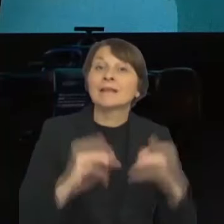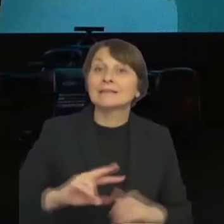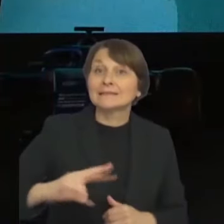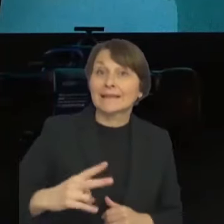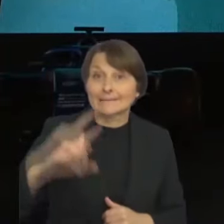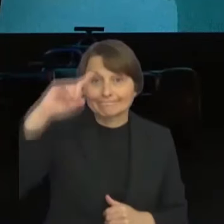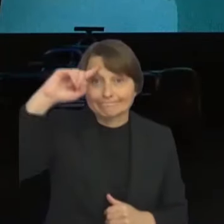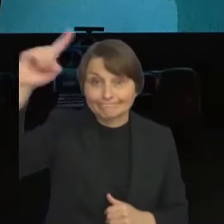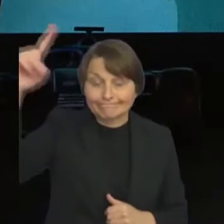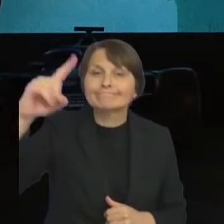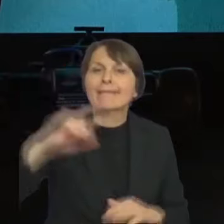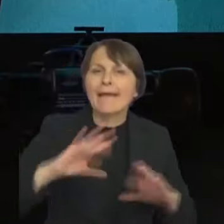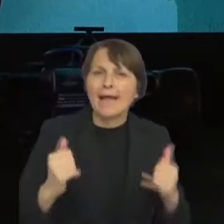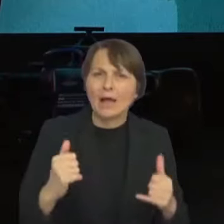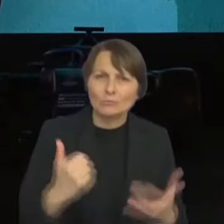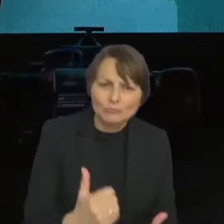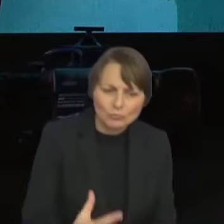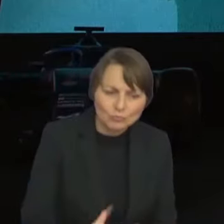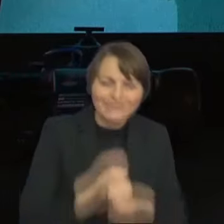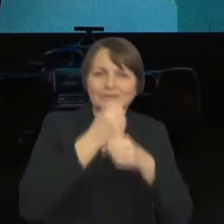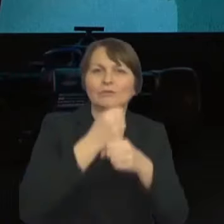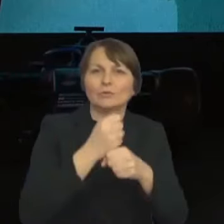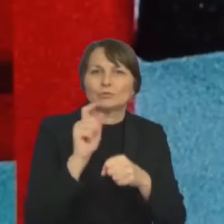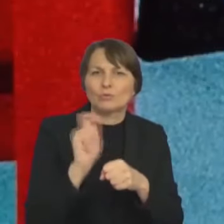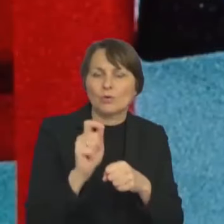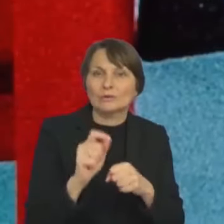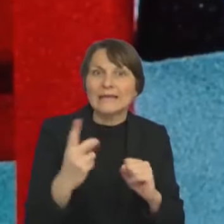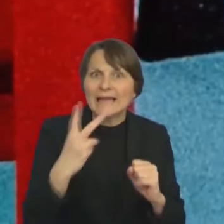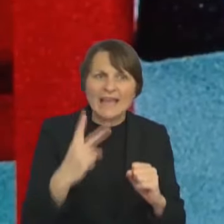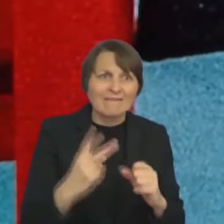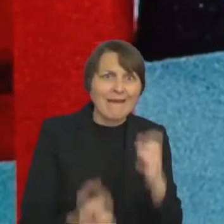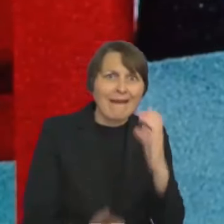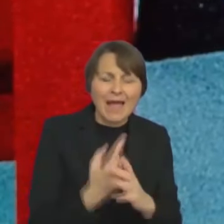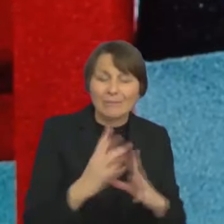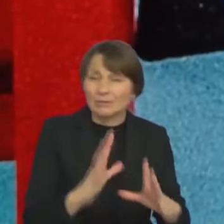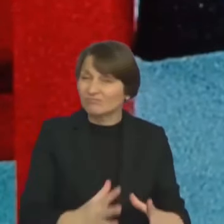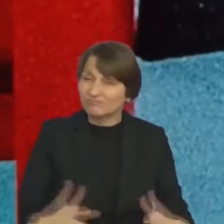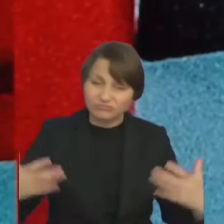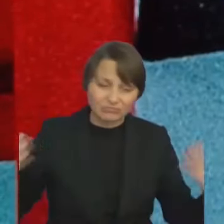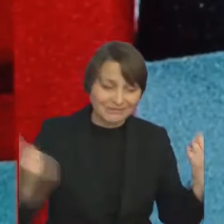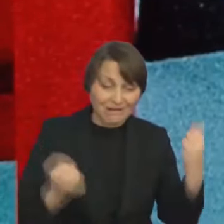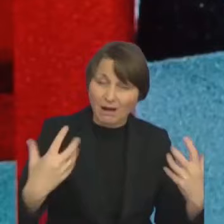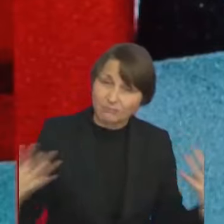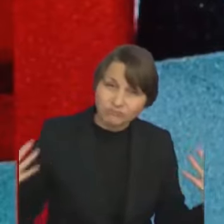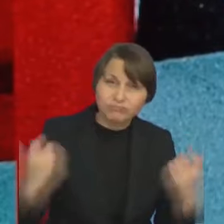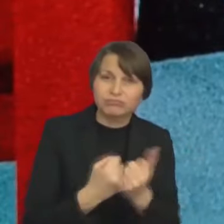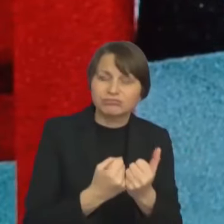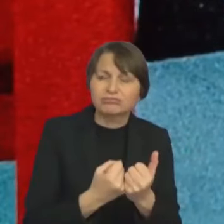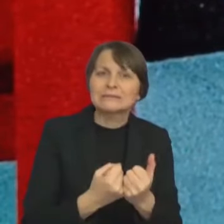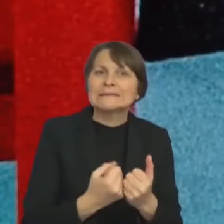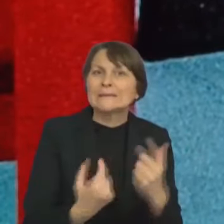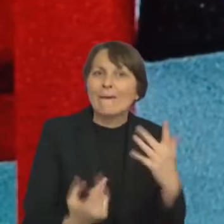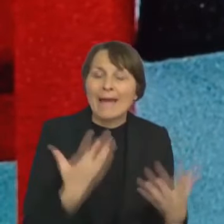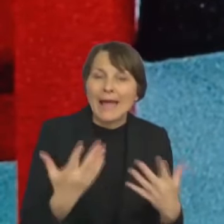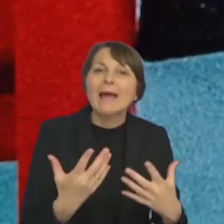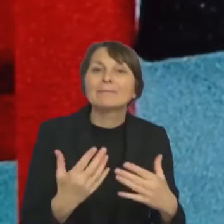violent impact that leads to severe trauma for passengers, the golden hour actually means the critical hour after